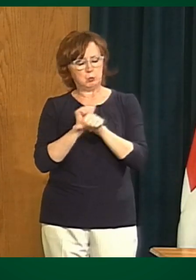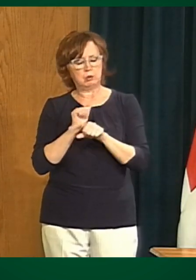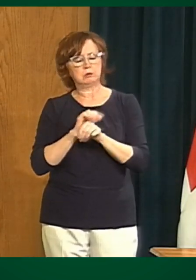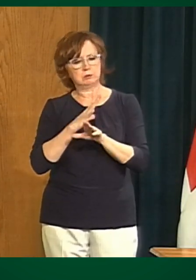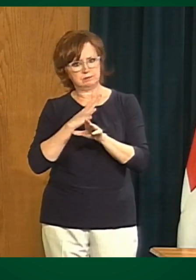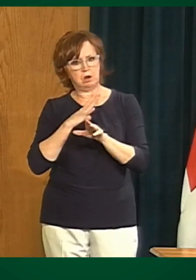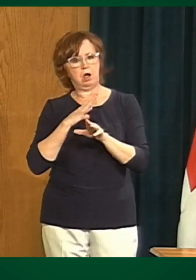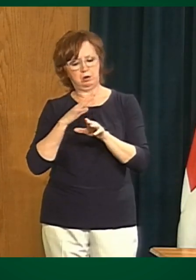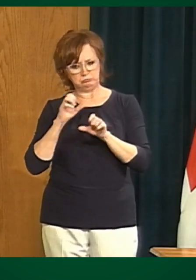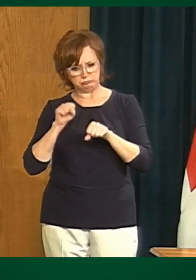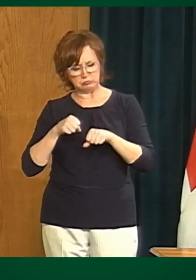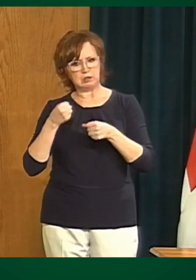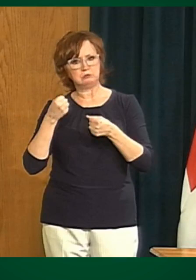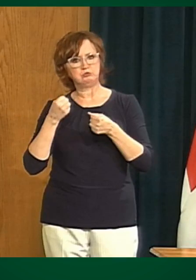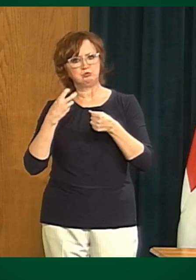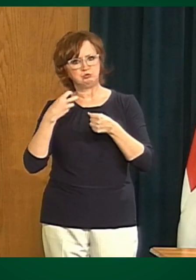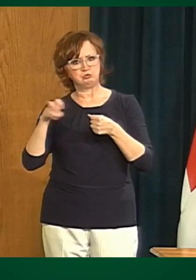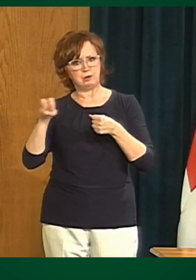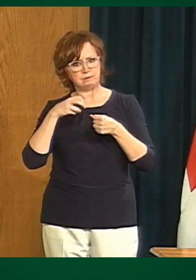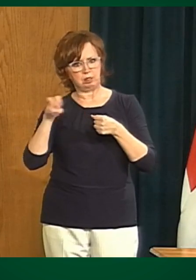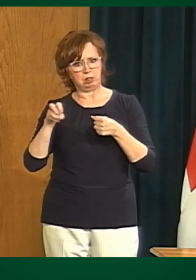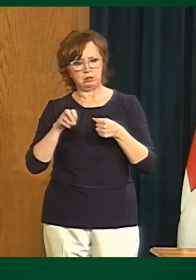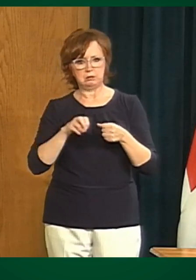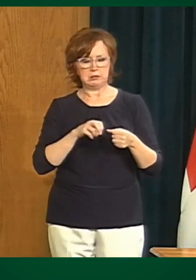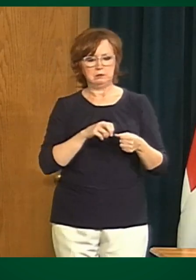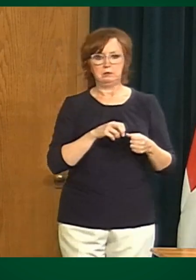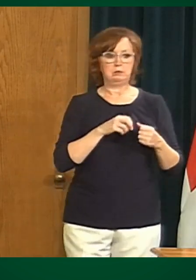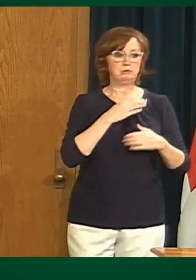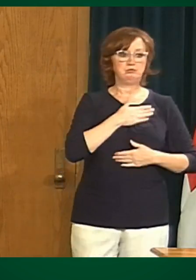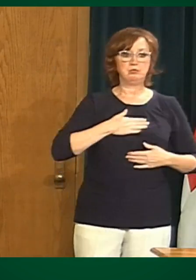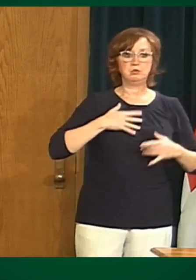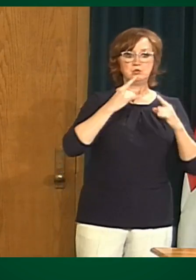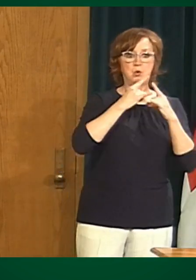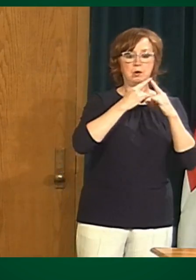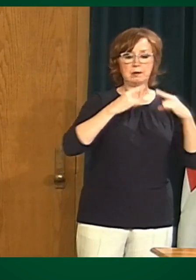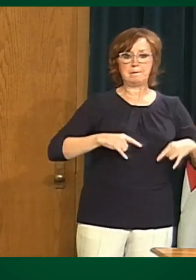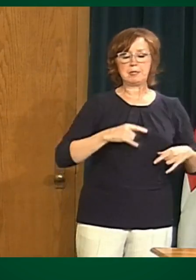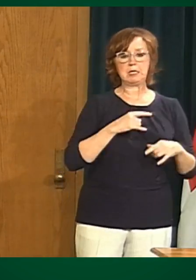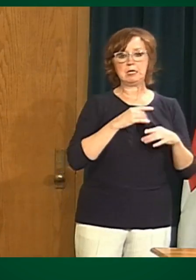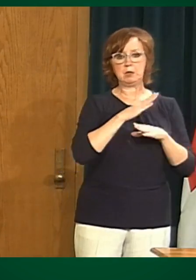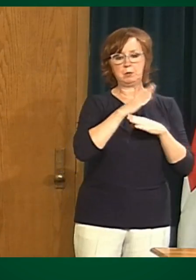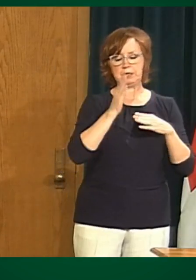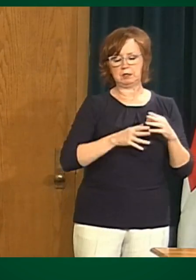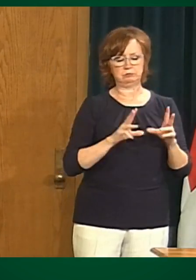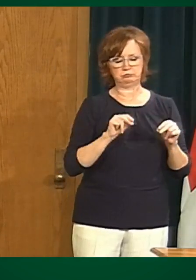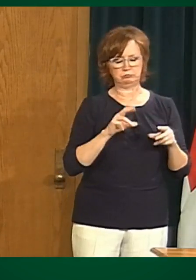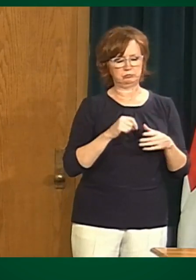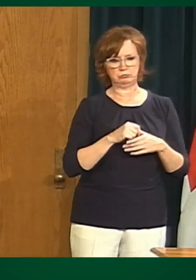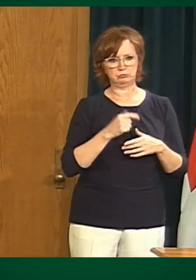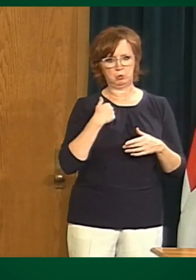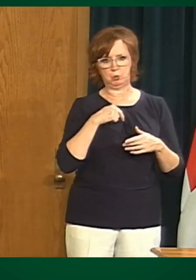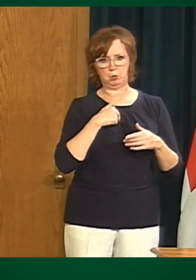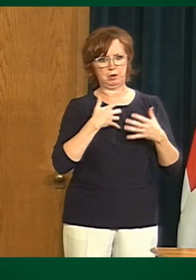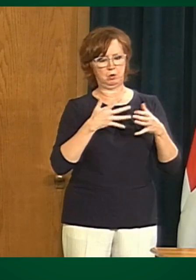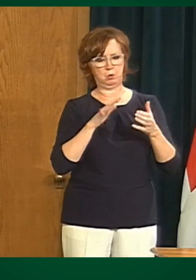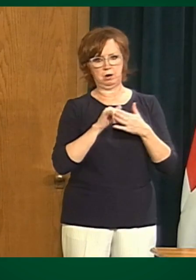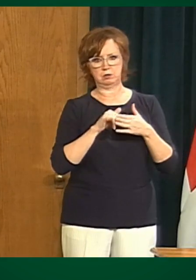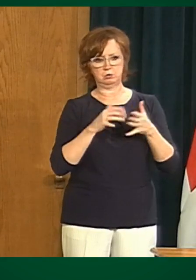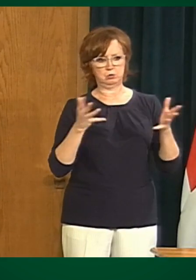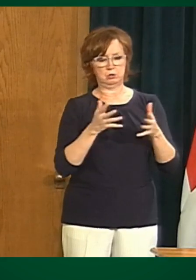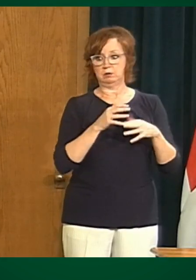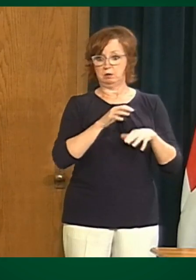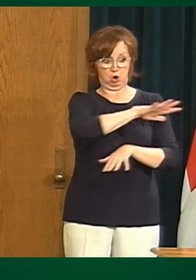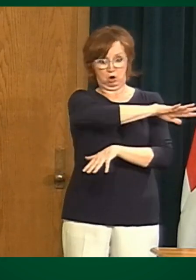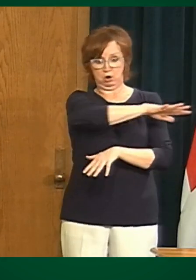interprovincially. We have not elevated that to a mandatory self-isolation at this point in time, as I'm unaware of